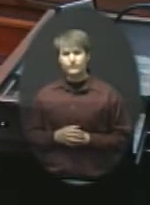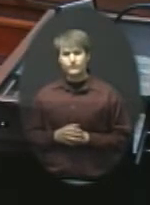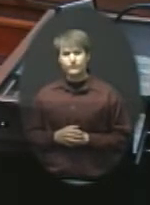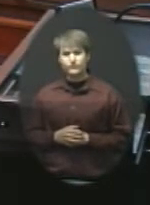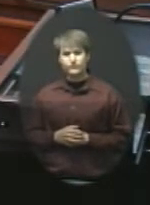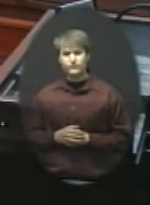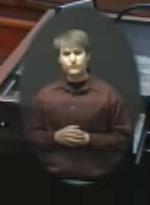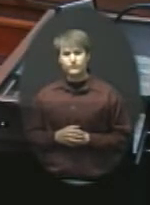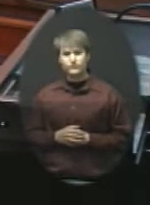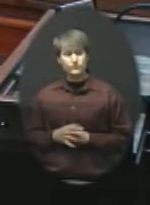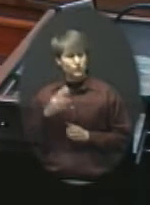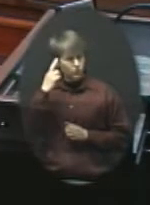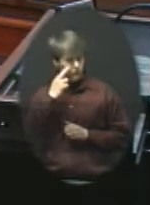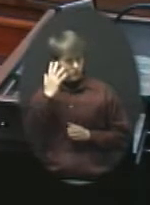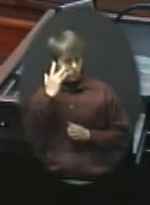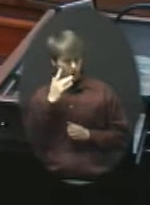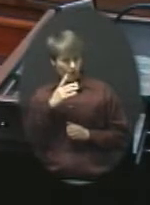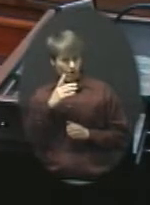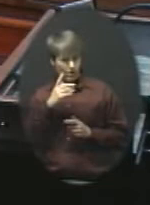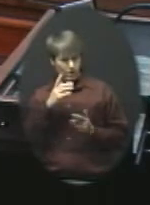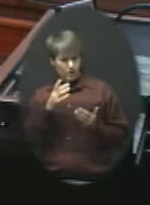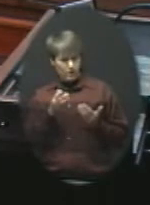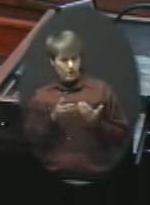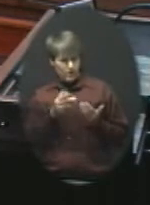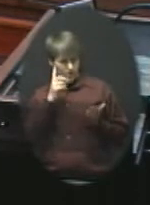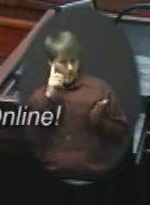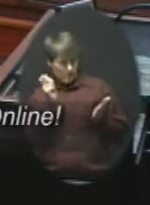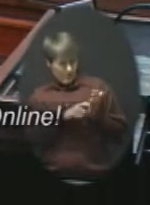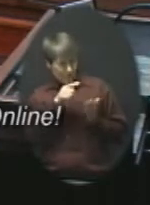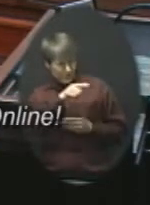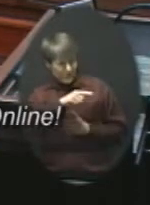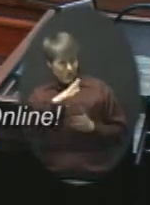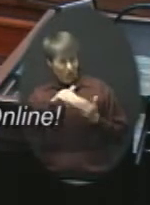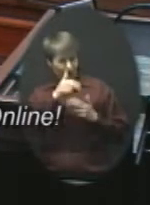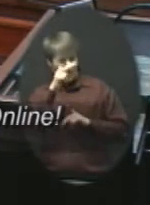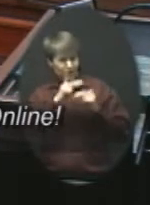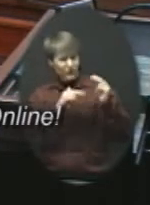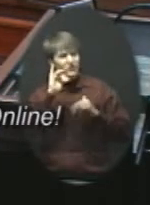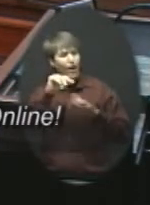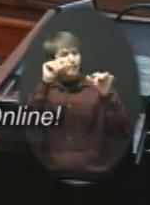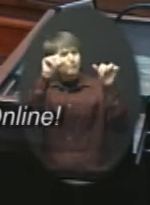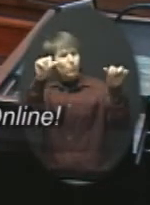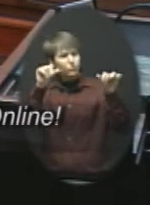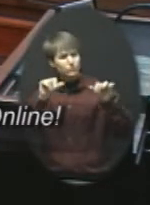The reason why you're so recognizable in all the buildings, it's that poster that's right there on the wall.